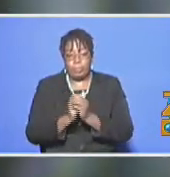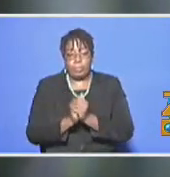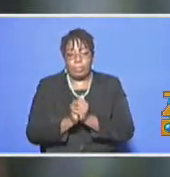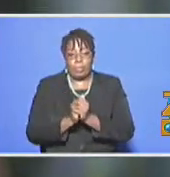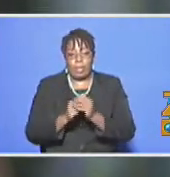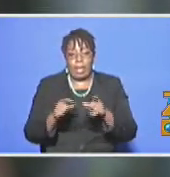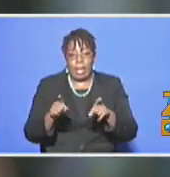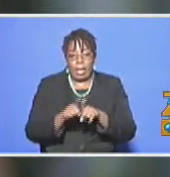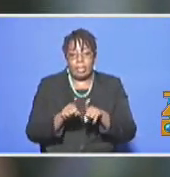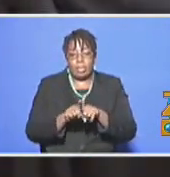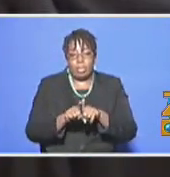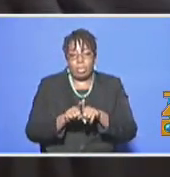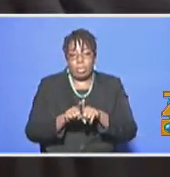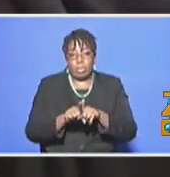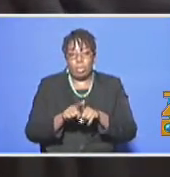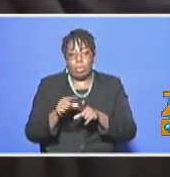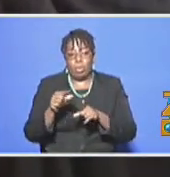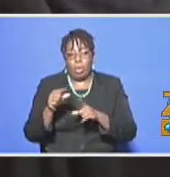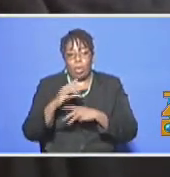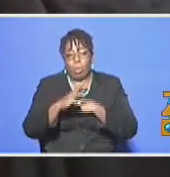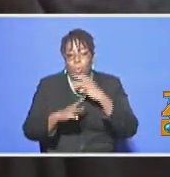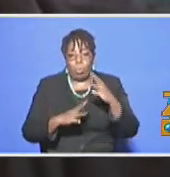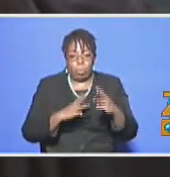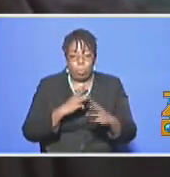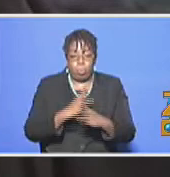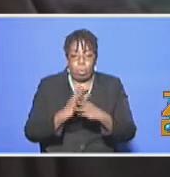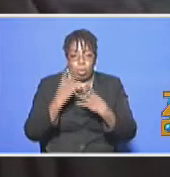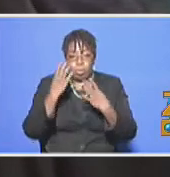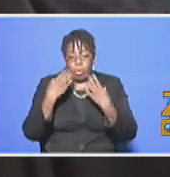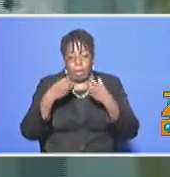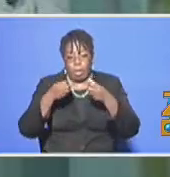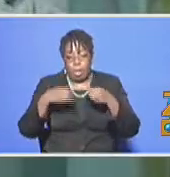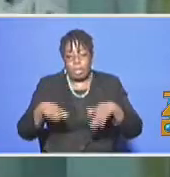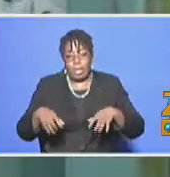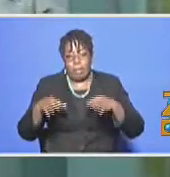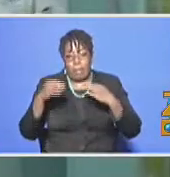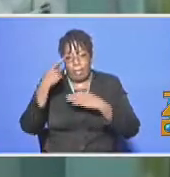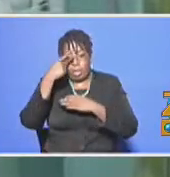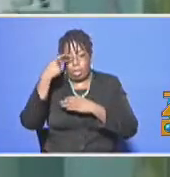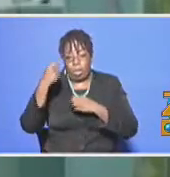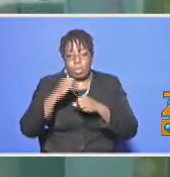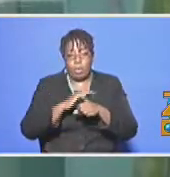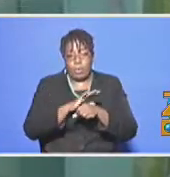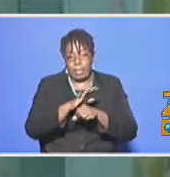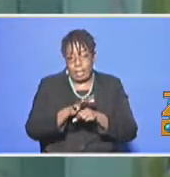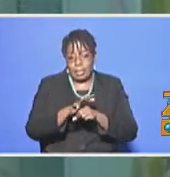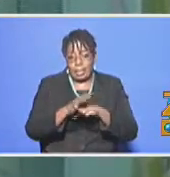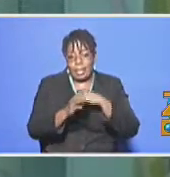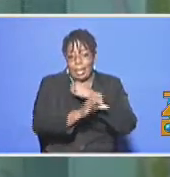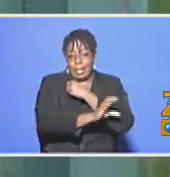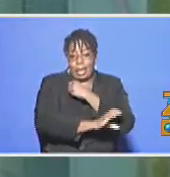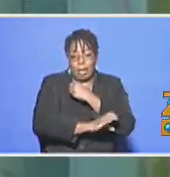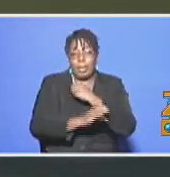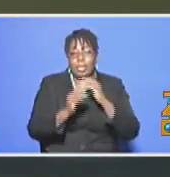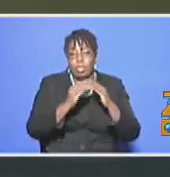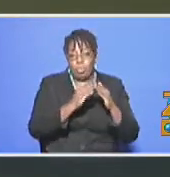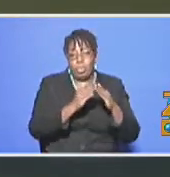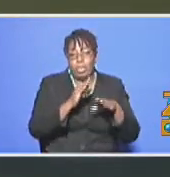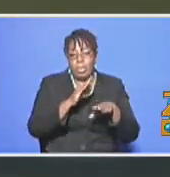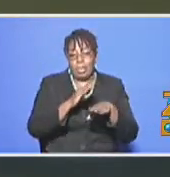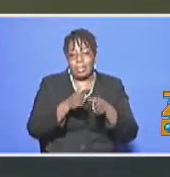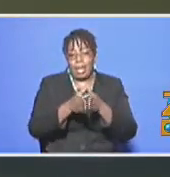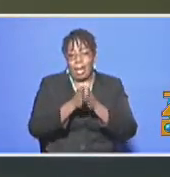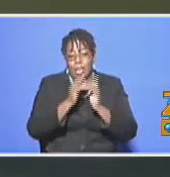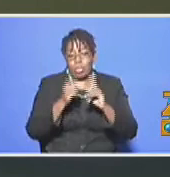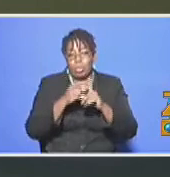the continued loss of life and counts the cost of lost livelihood due to COVID-19, the Caribbean community is being called on